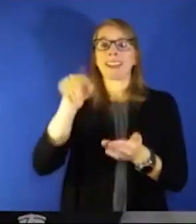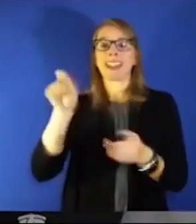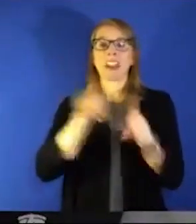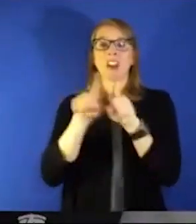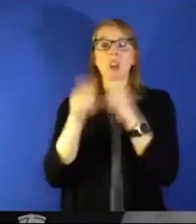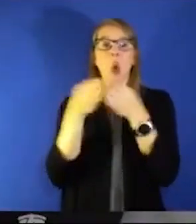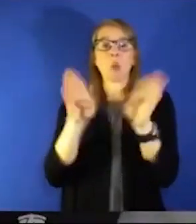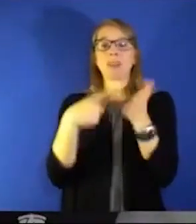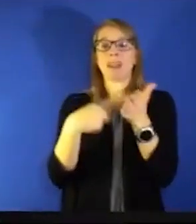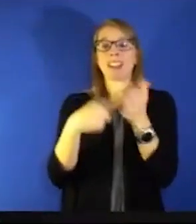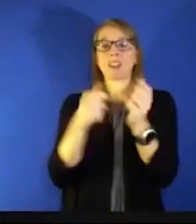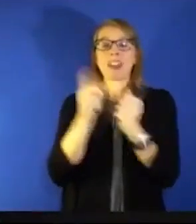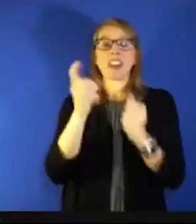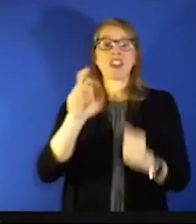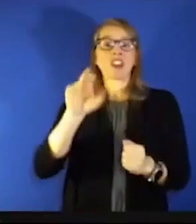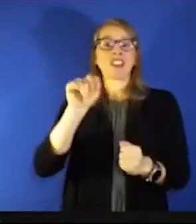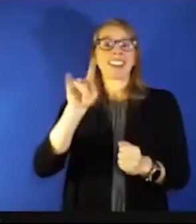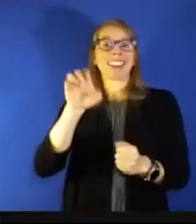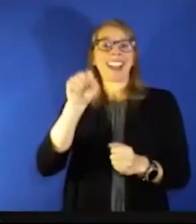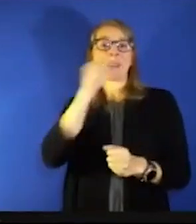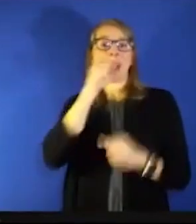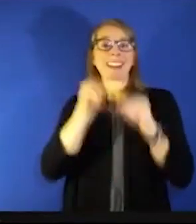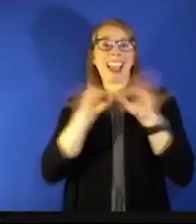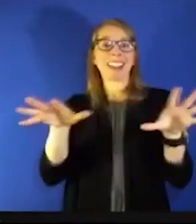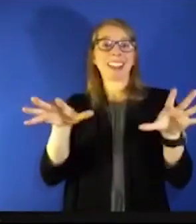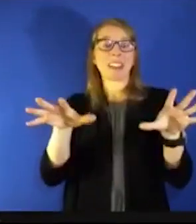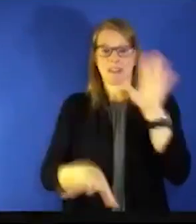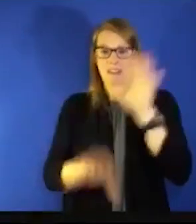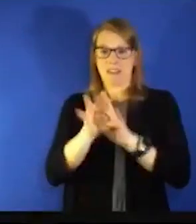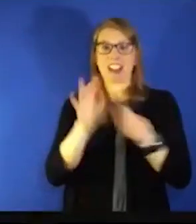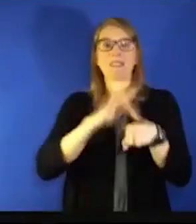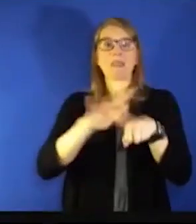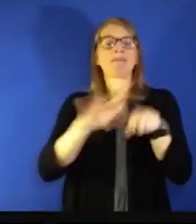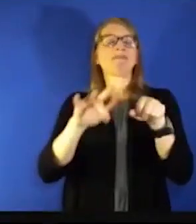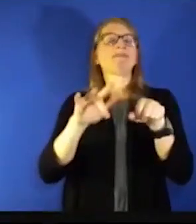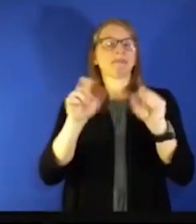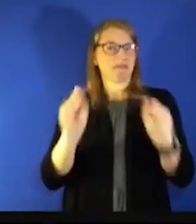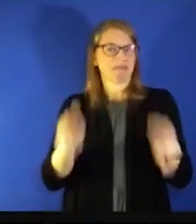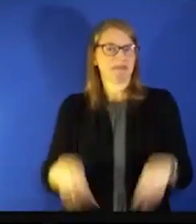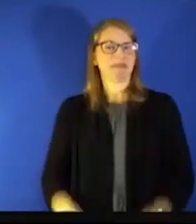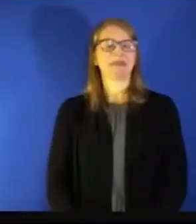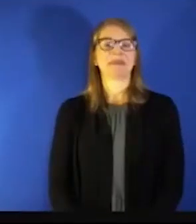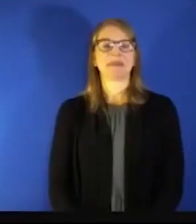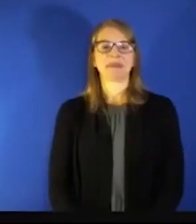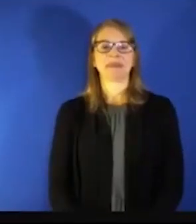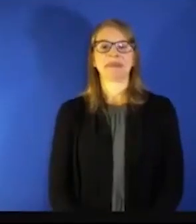with Dr. Stites podcasts. Now everywhere podcasts are available.